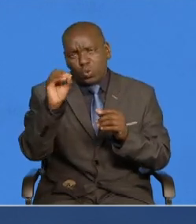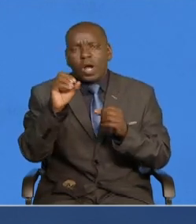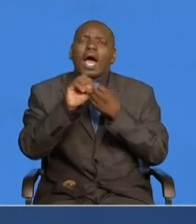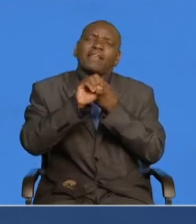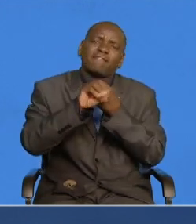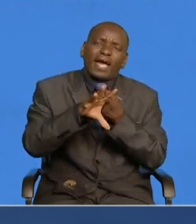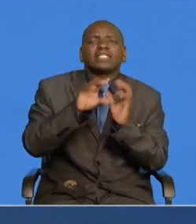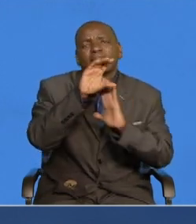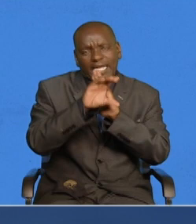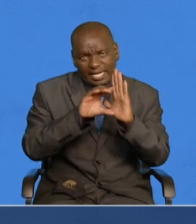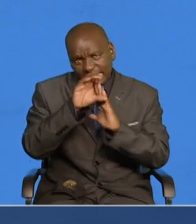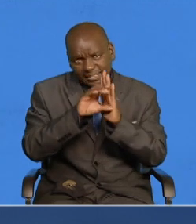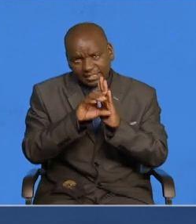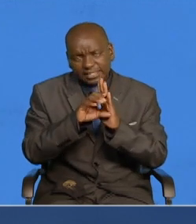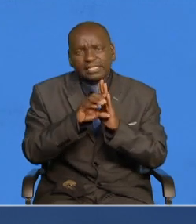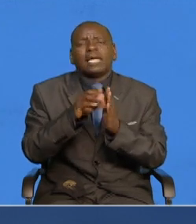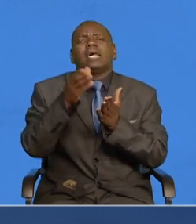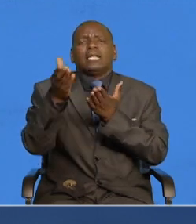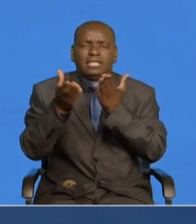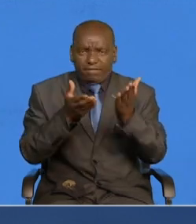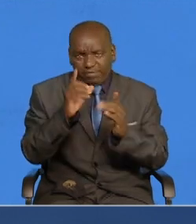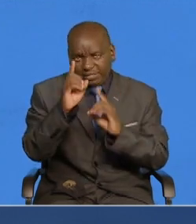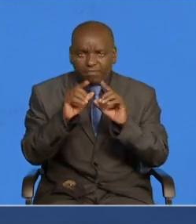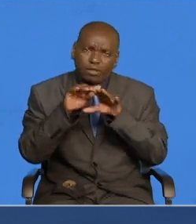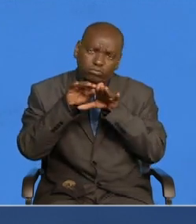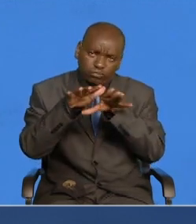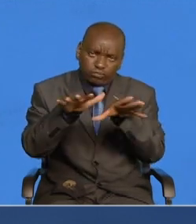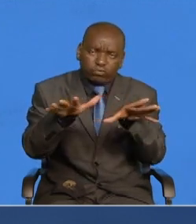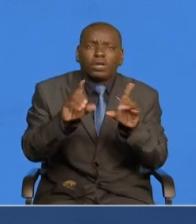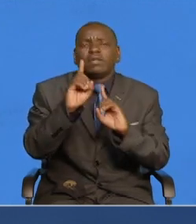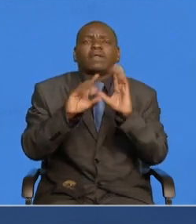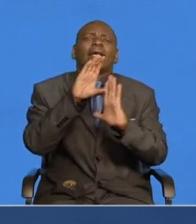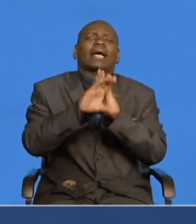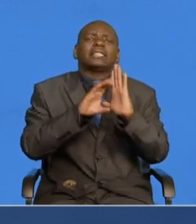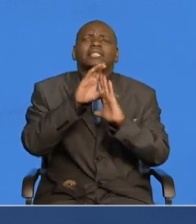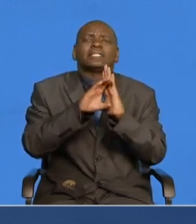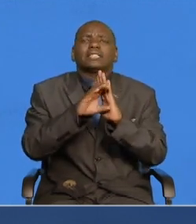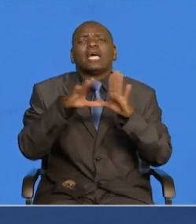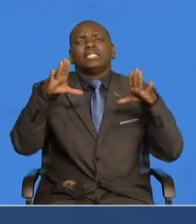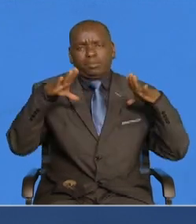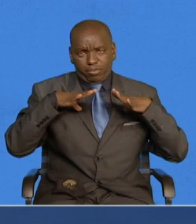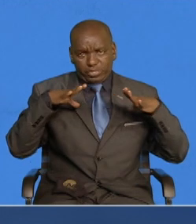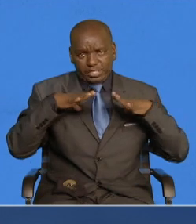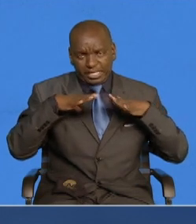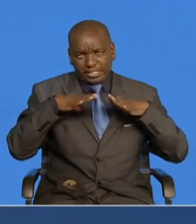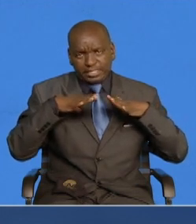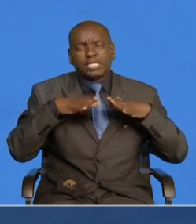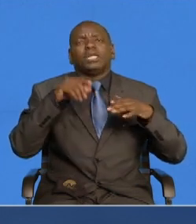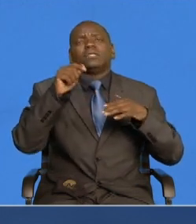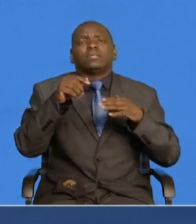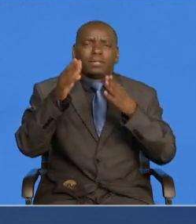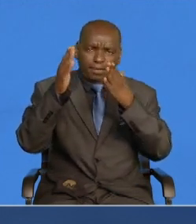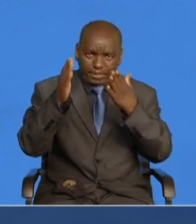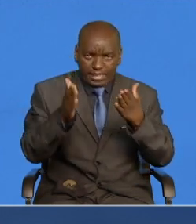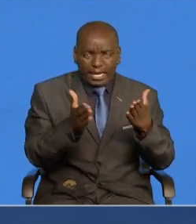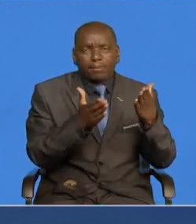advised countries that the level of COVID-19 transmission in a country is key to coming